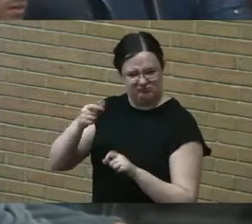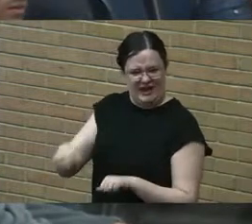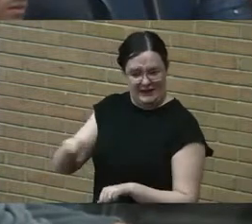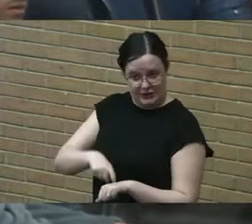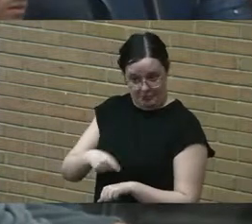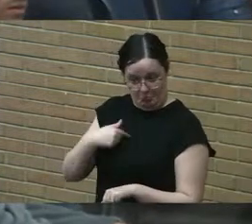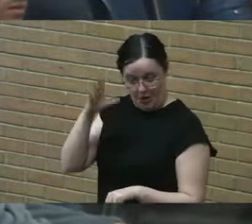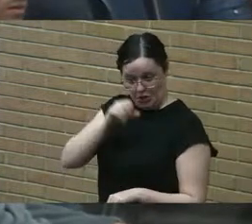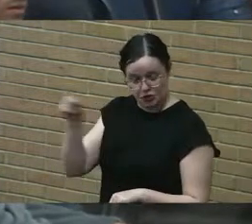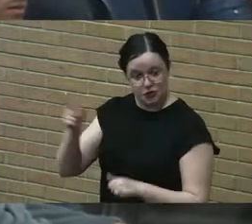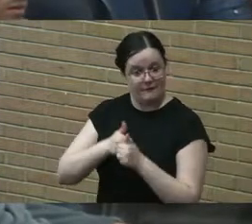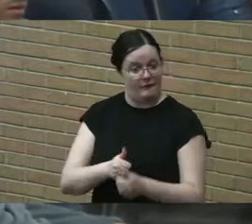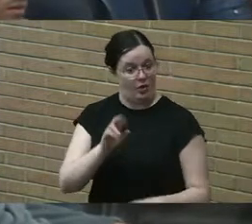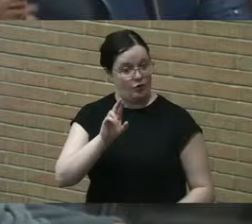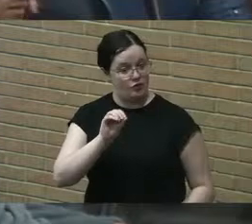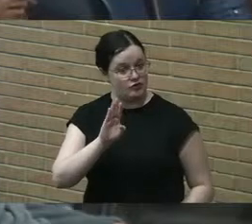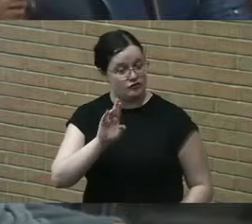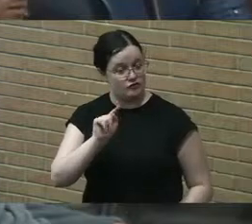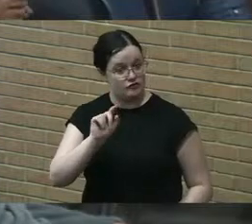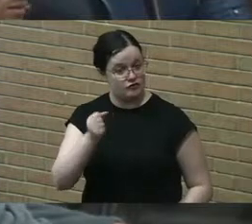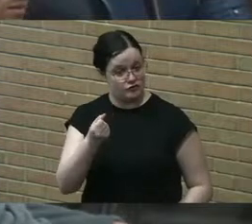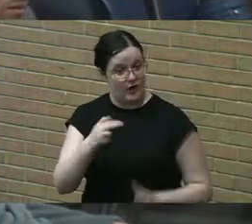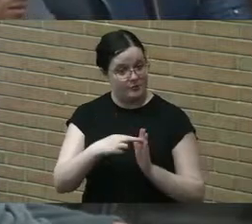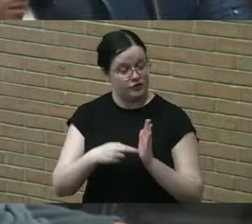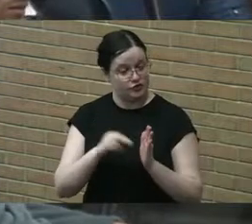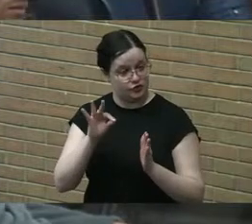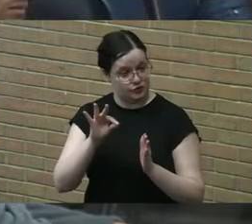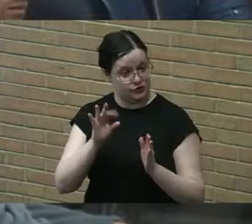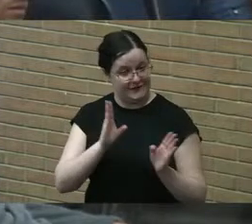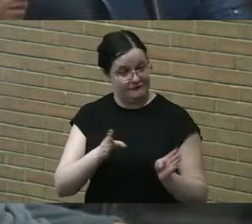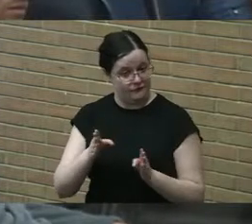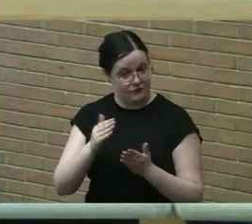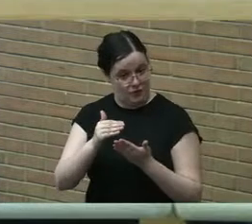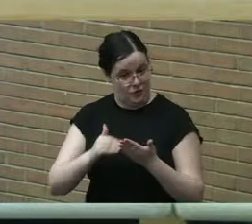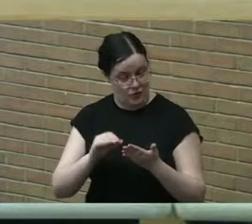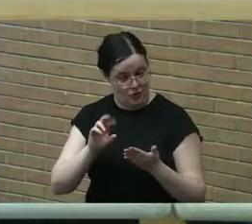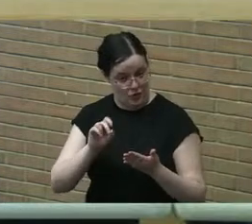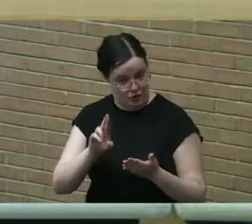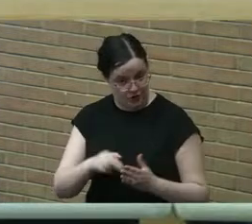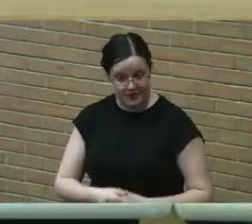of Order? The town of Brighton runs under the.